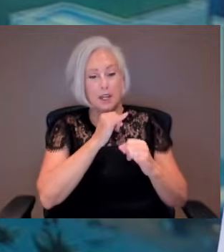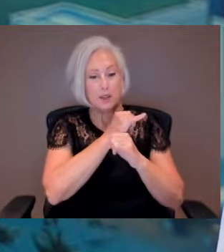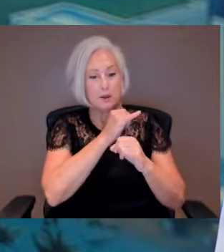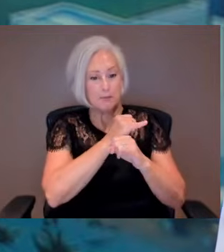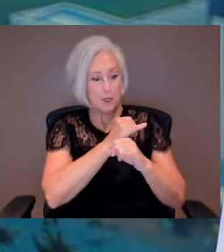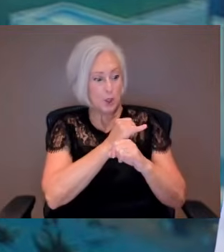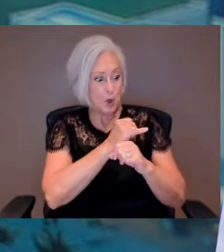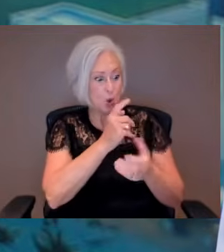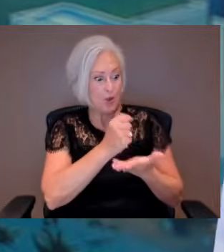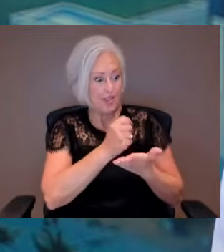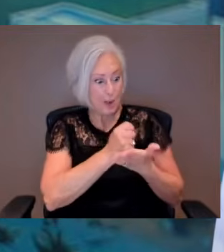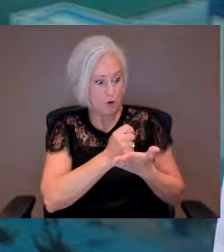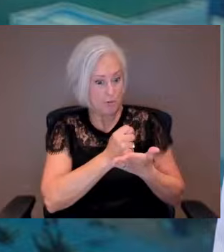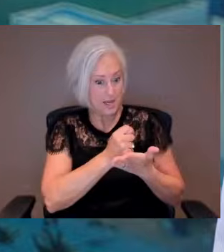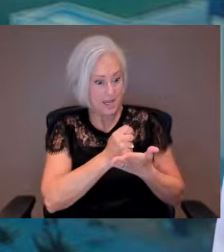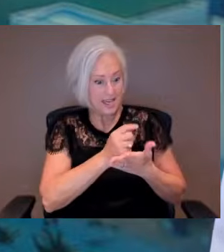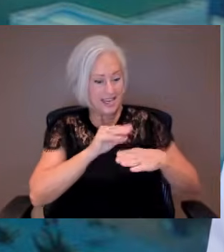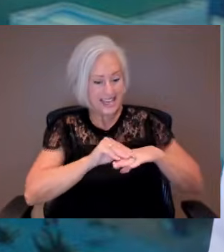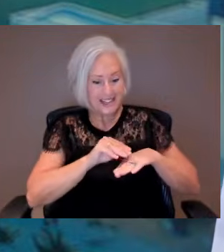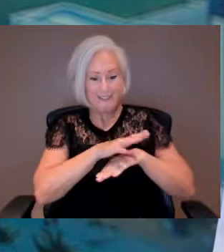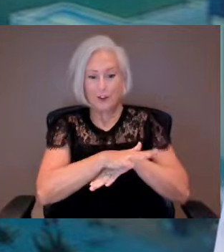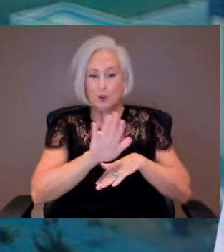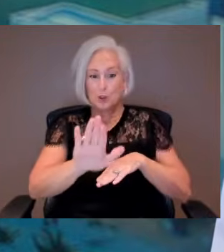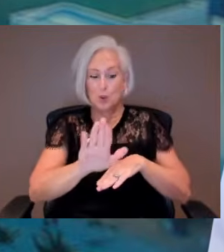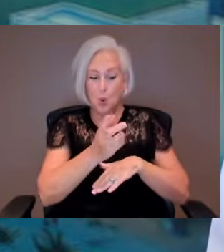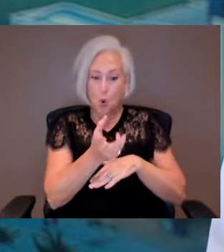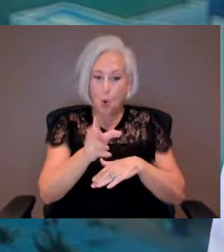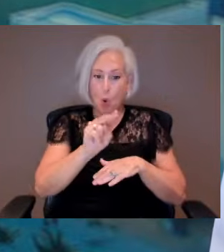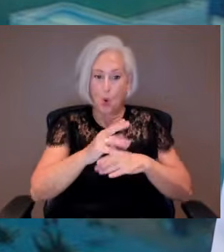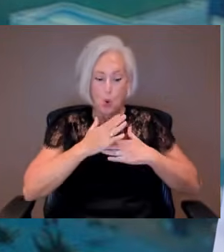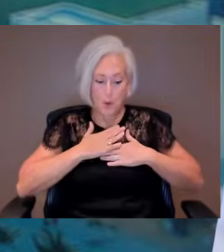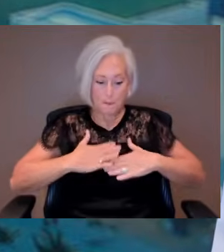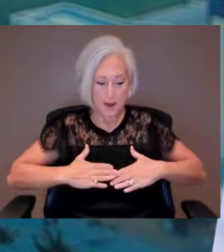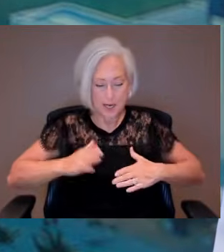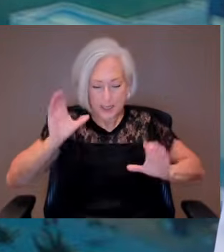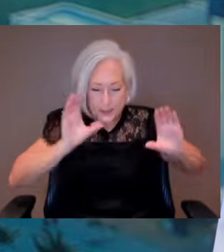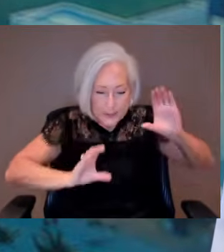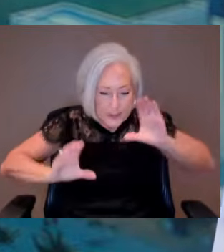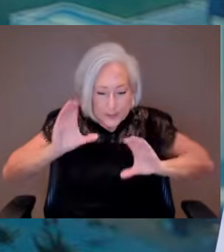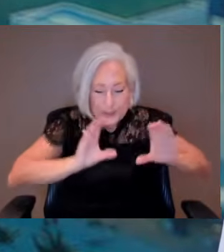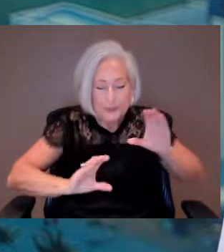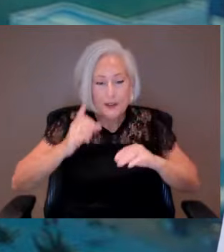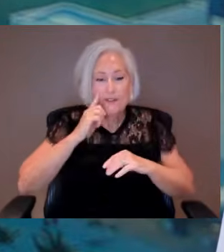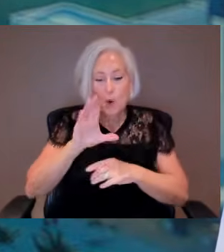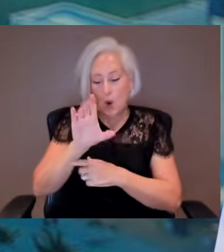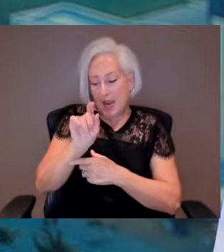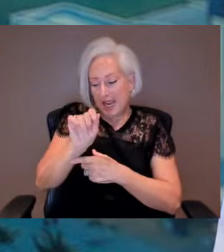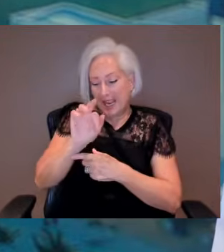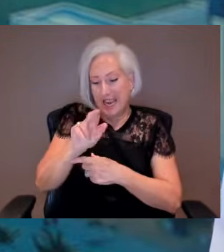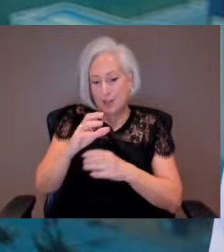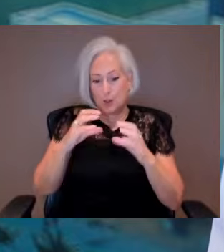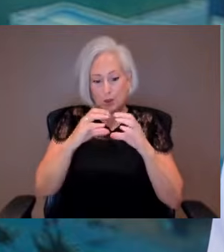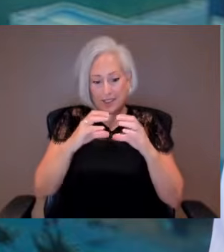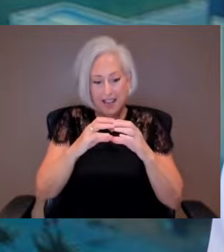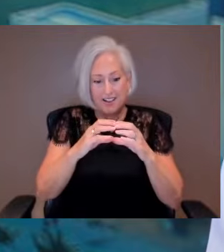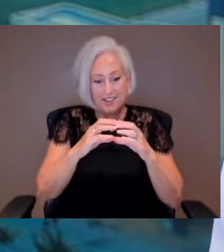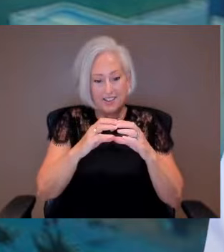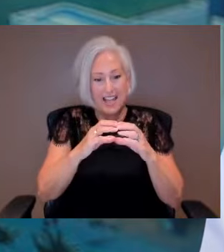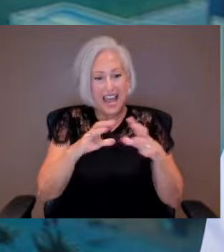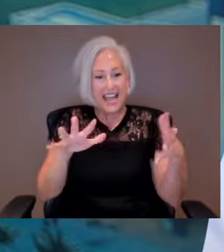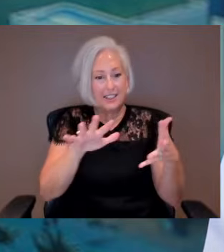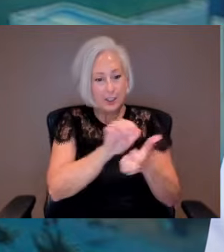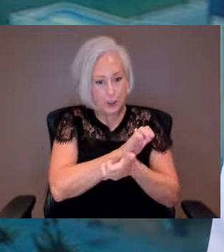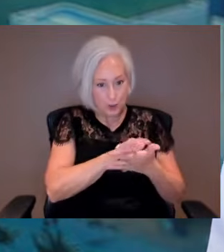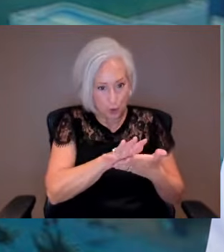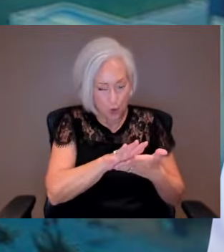system that's doing the work to fight the cancer, to kind of seek out cancer cells and destroy them. And while that is, again,